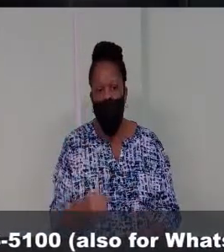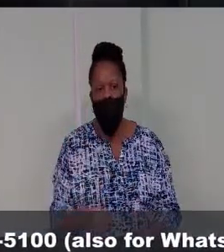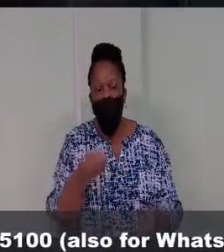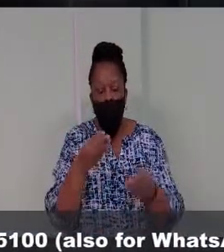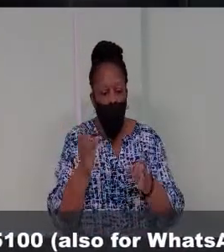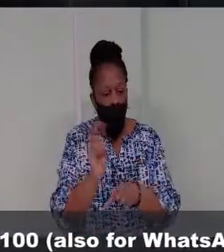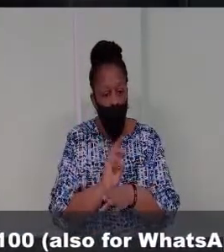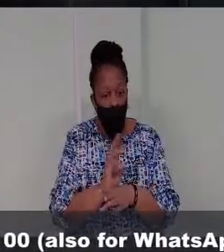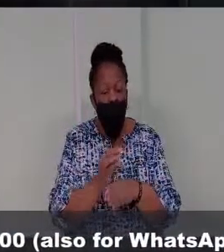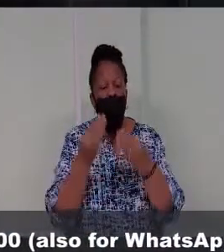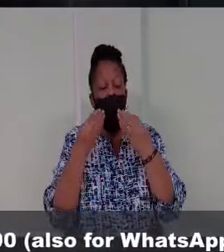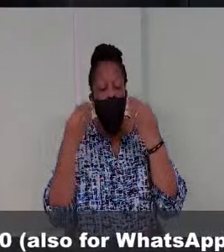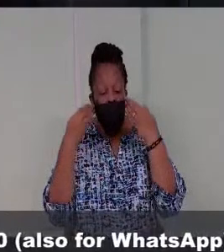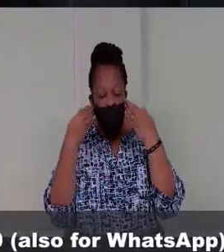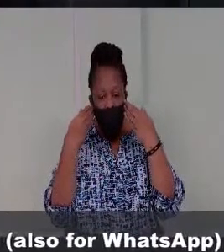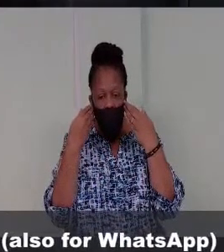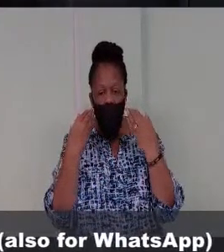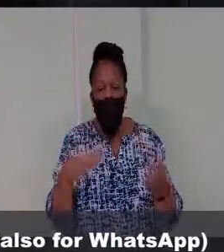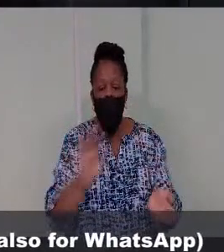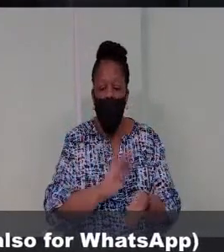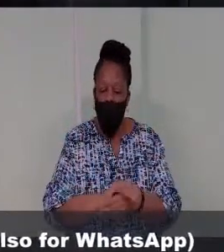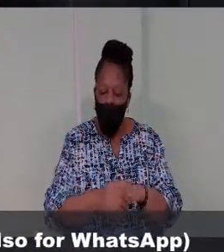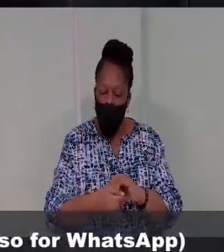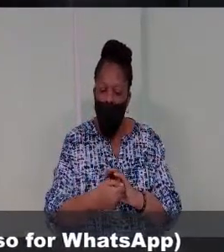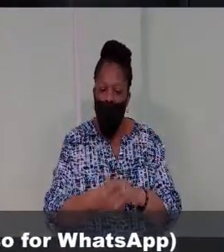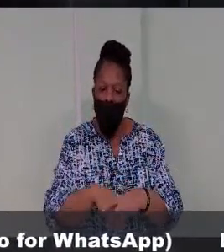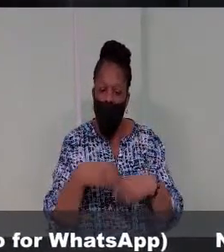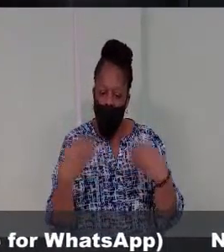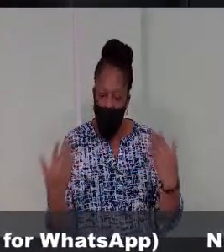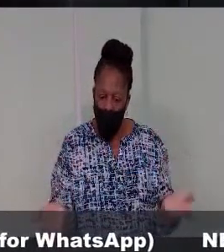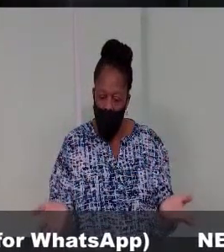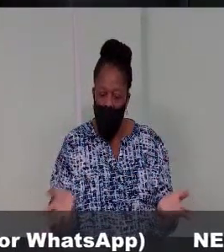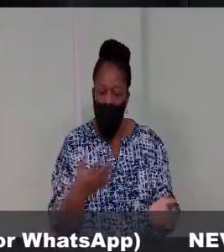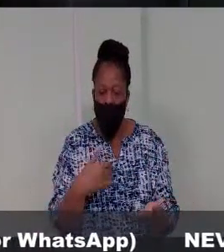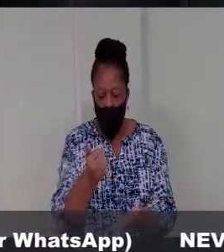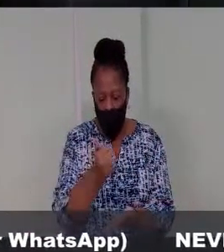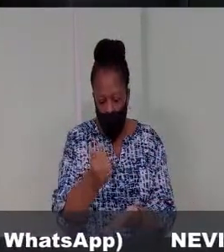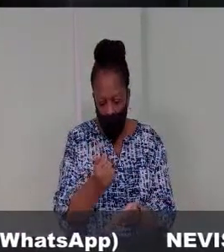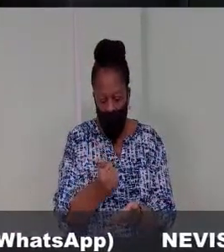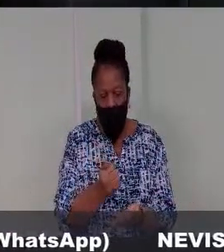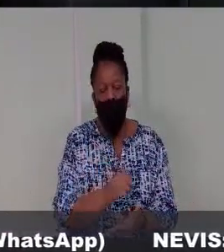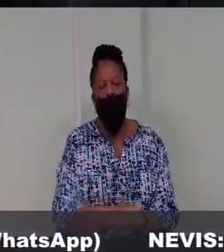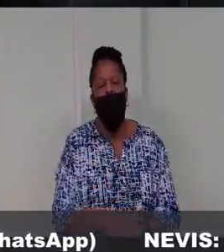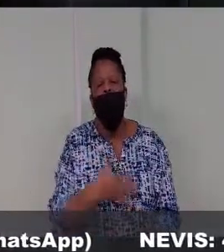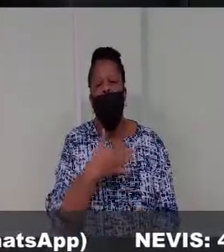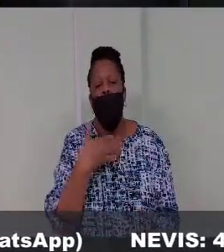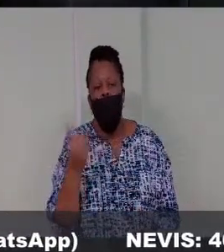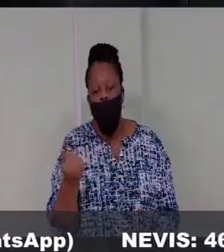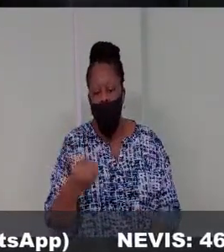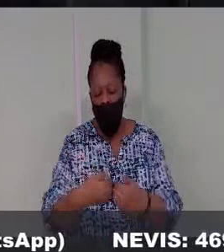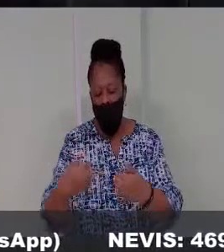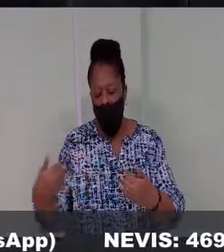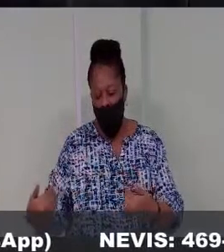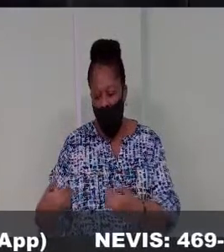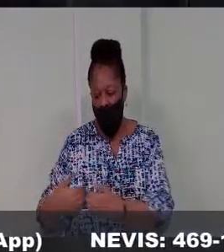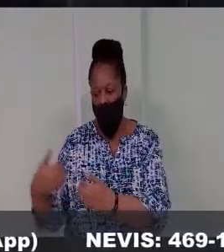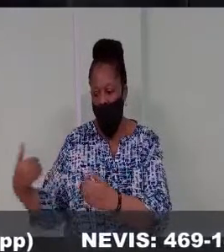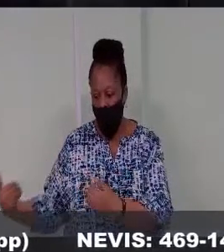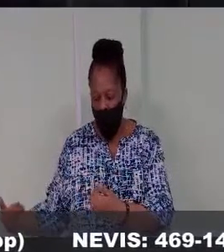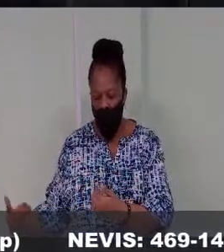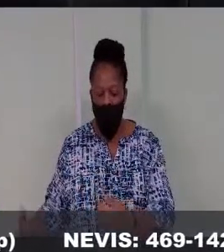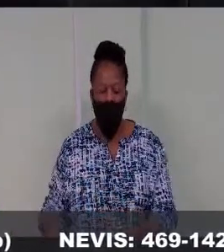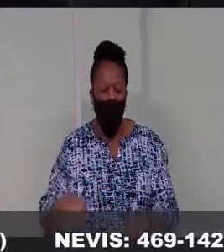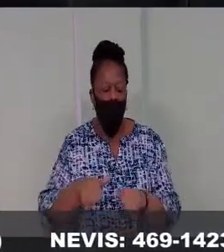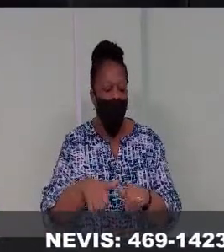and sanitization habits, and observe social and physical distance protocols. And these should